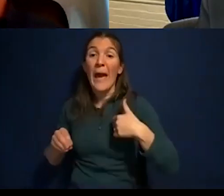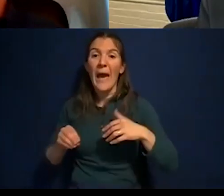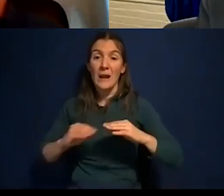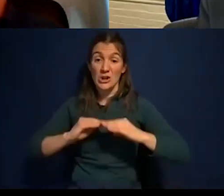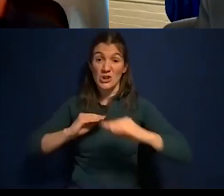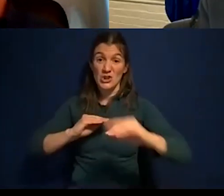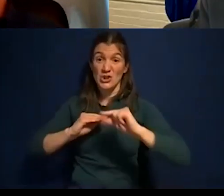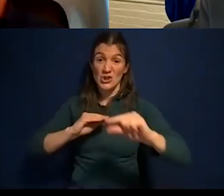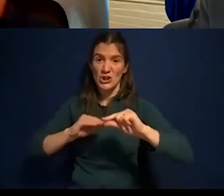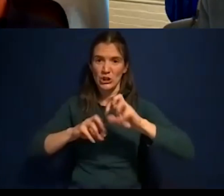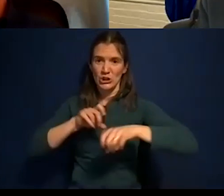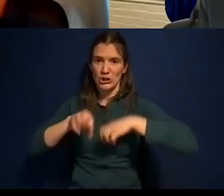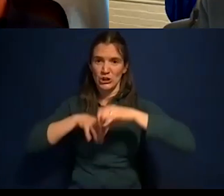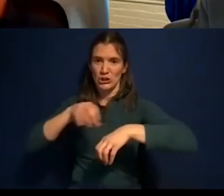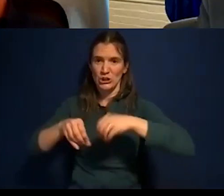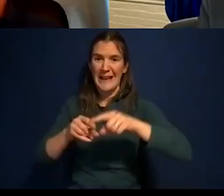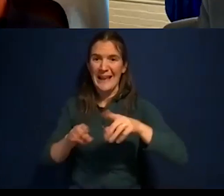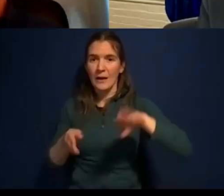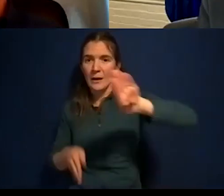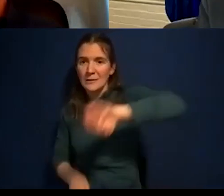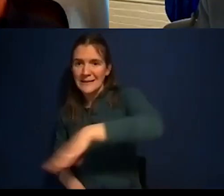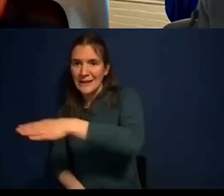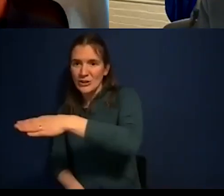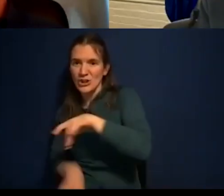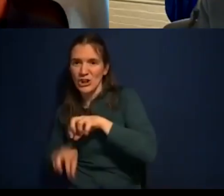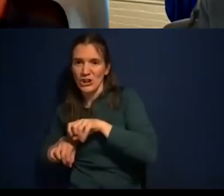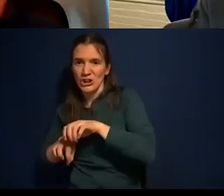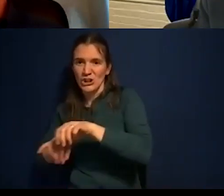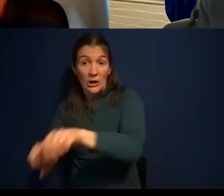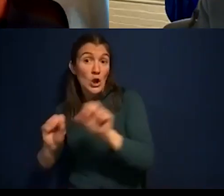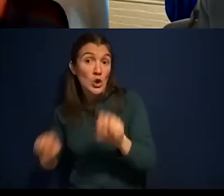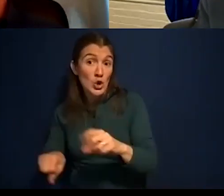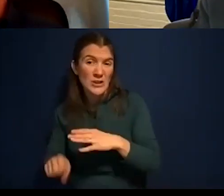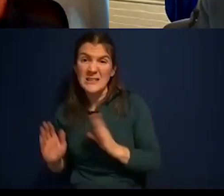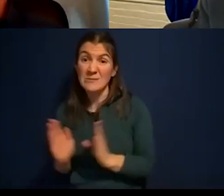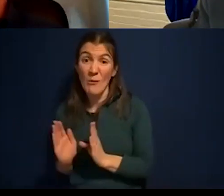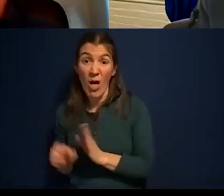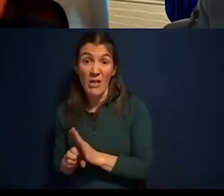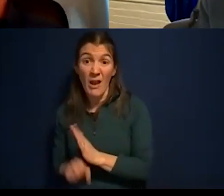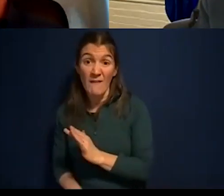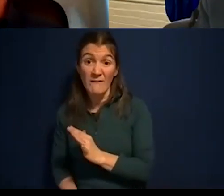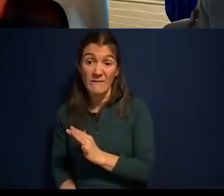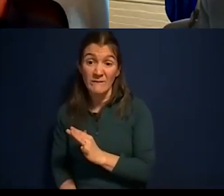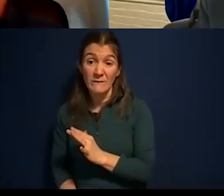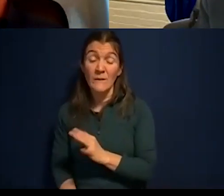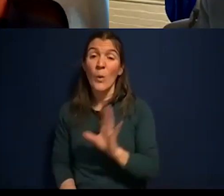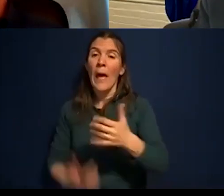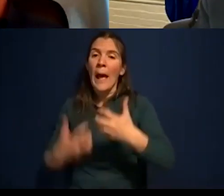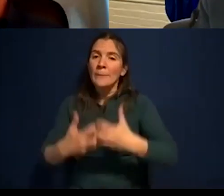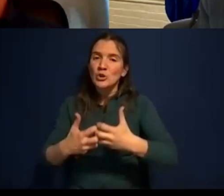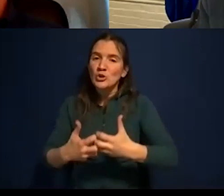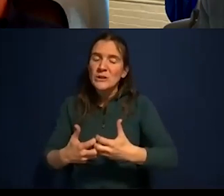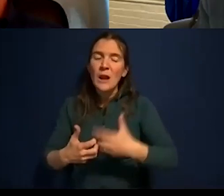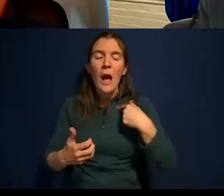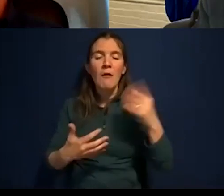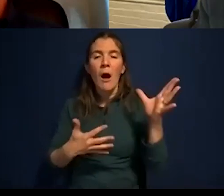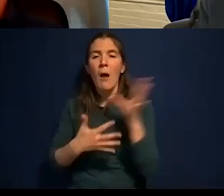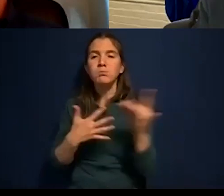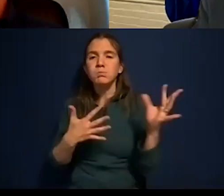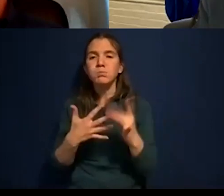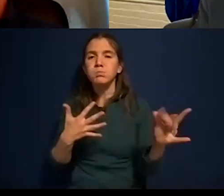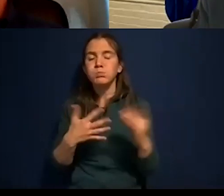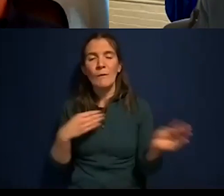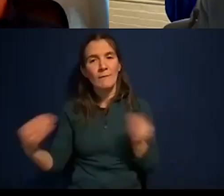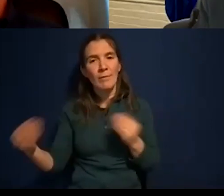ditch lines. So it just makes the machine much more versatile